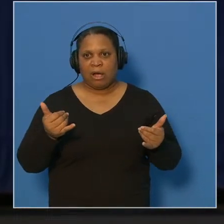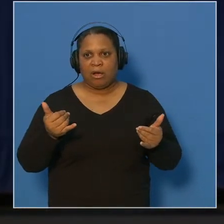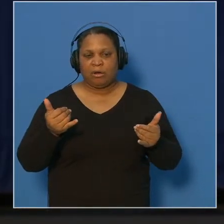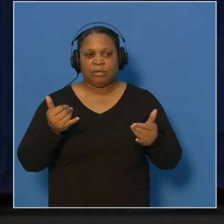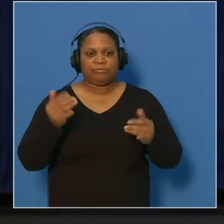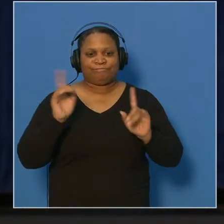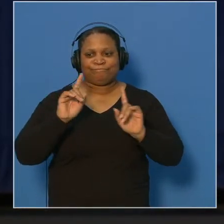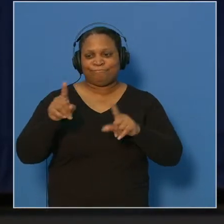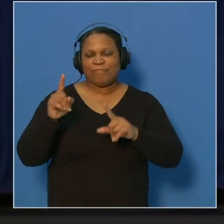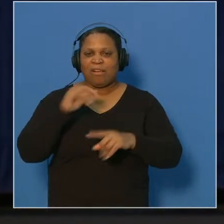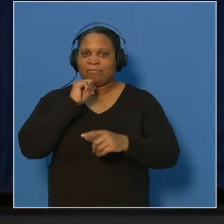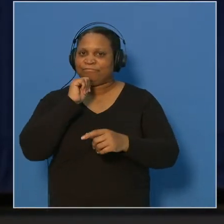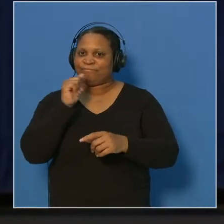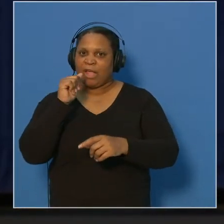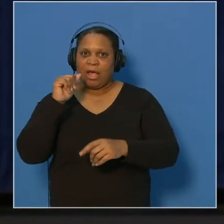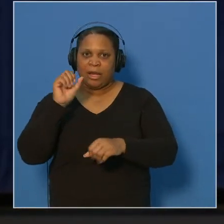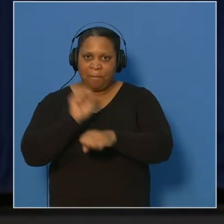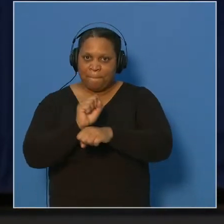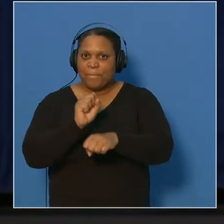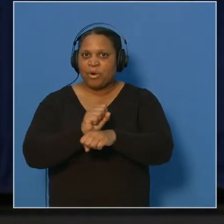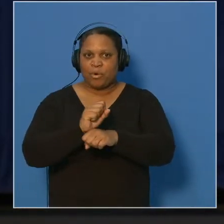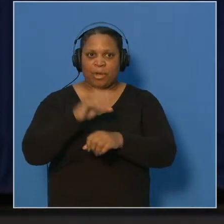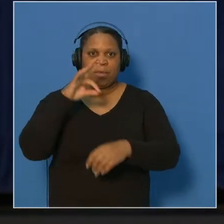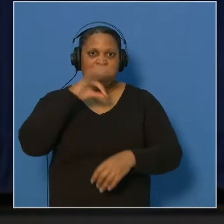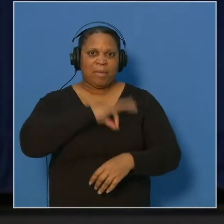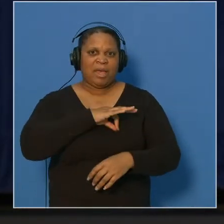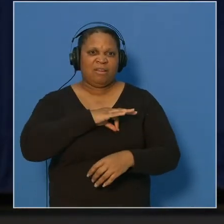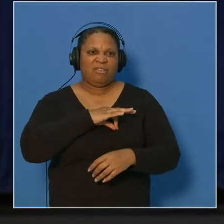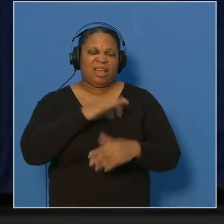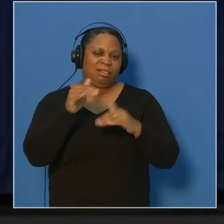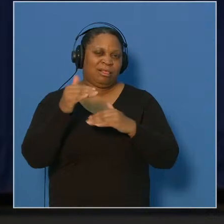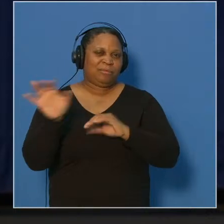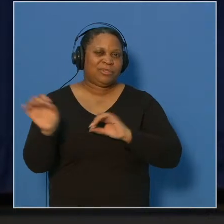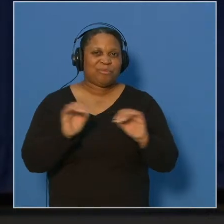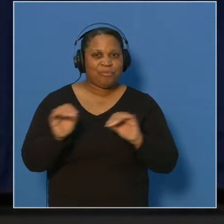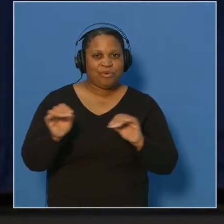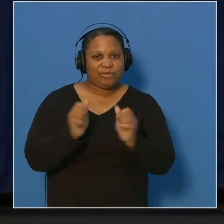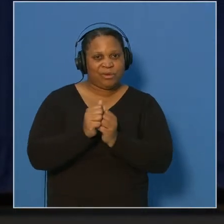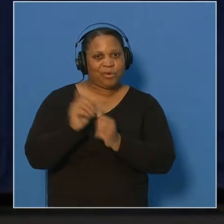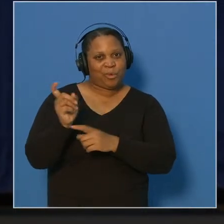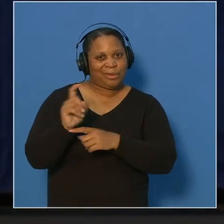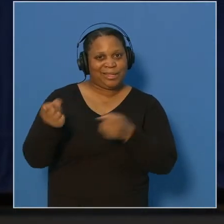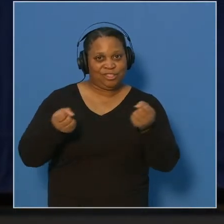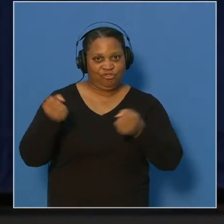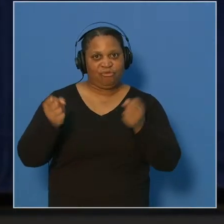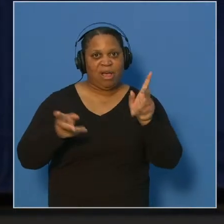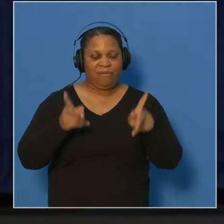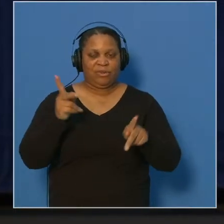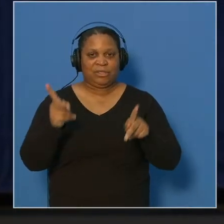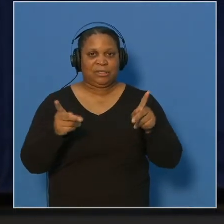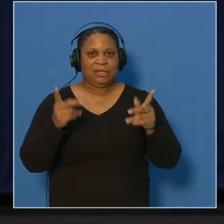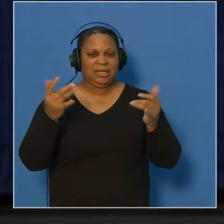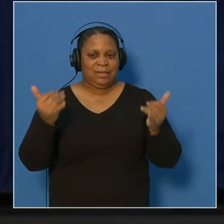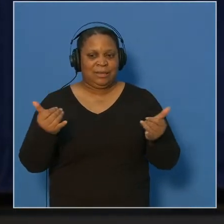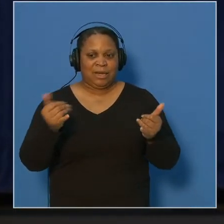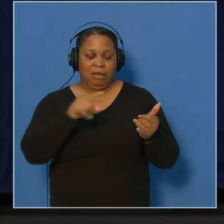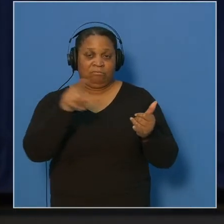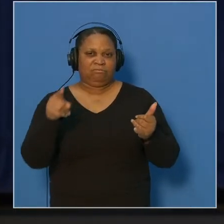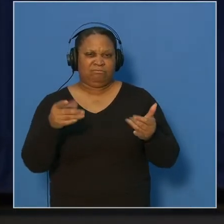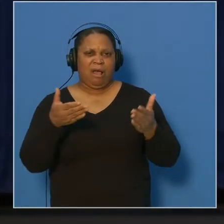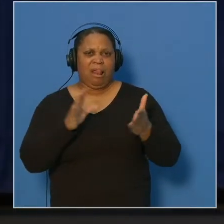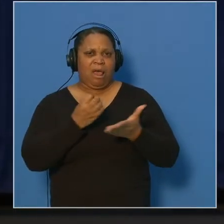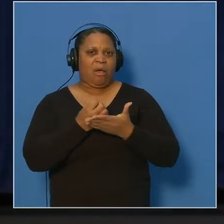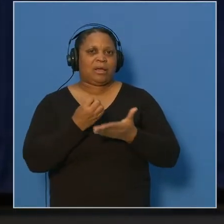the unemployment benefit, as clearly there is a minimal amount of movement that's allowed by taxi drivers, and this is a move to allow some